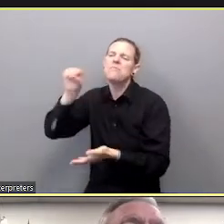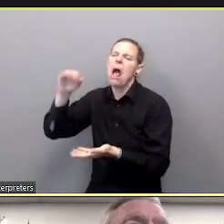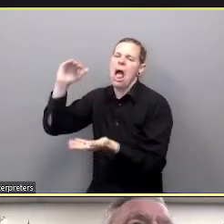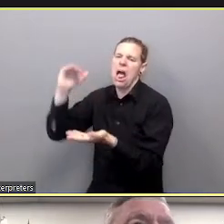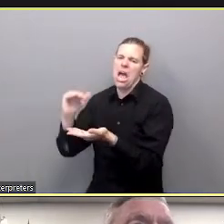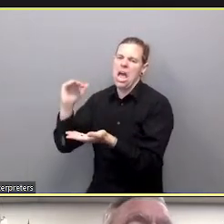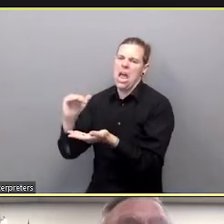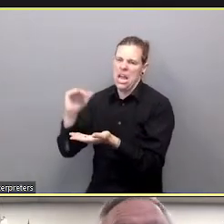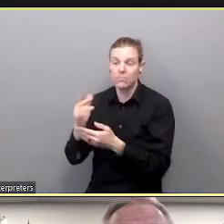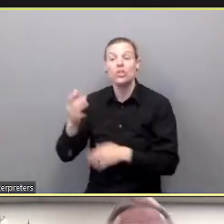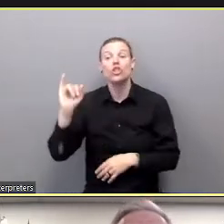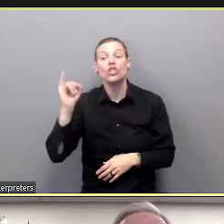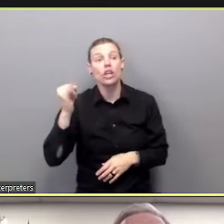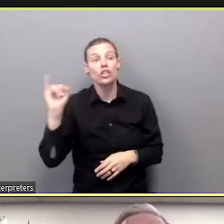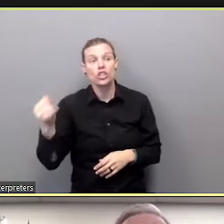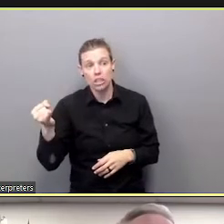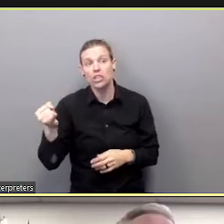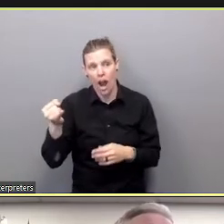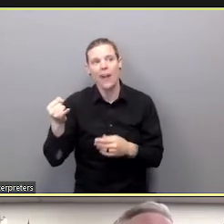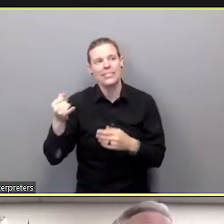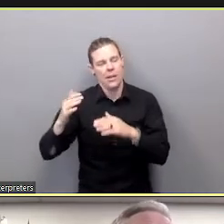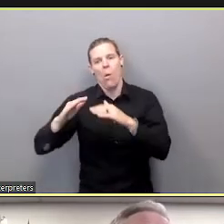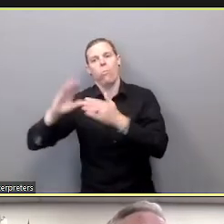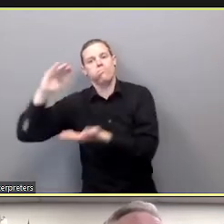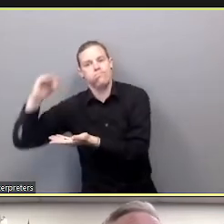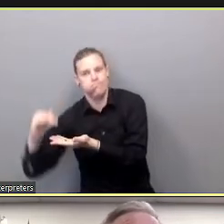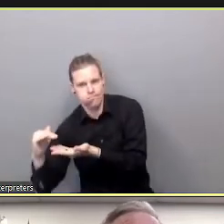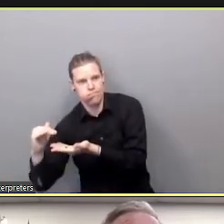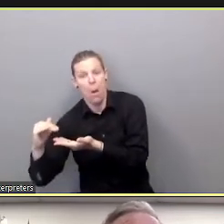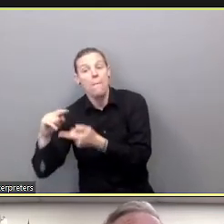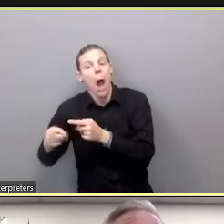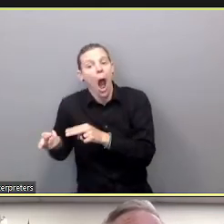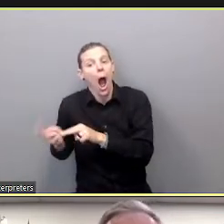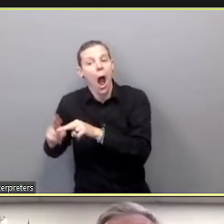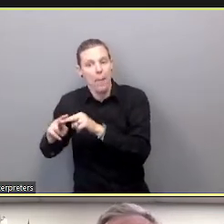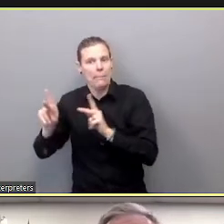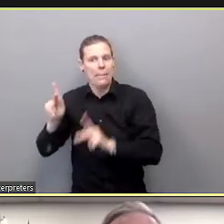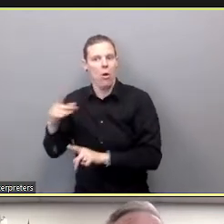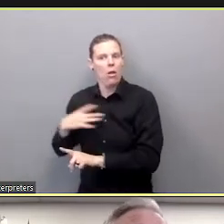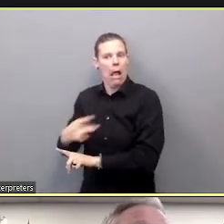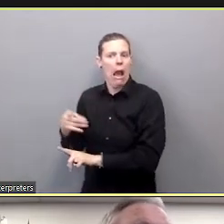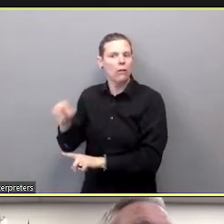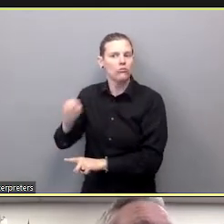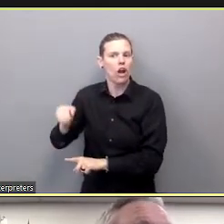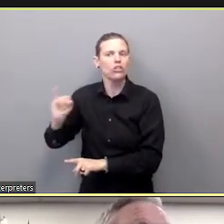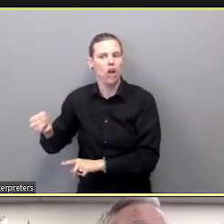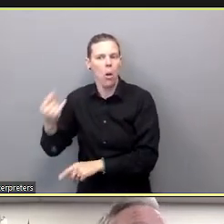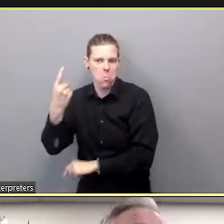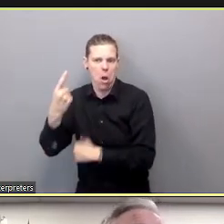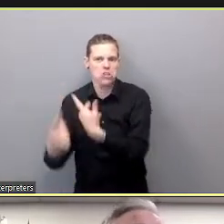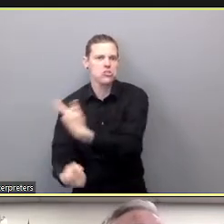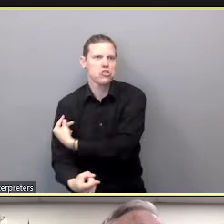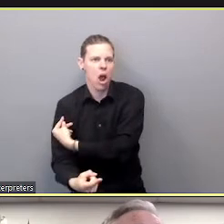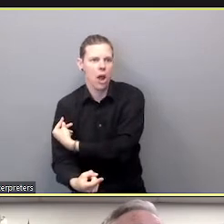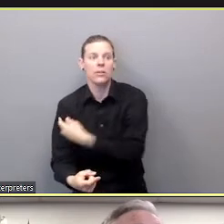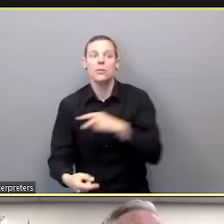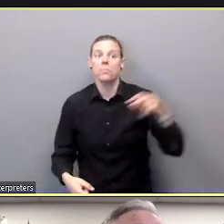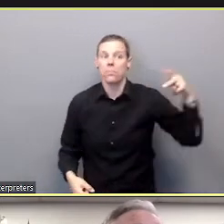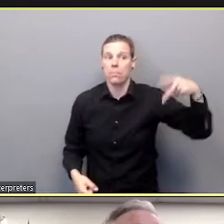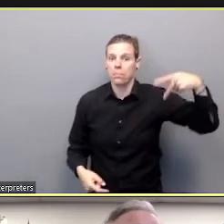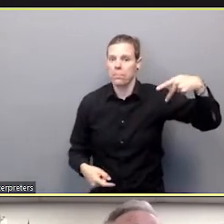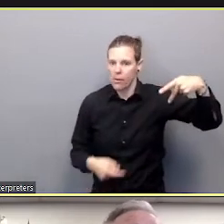are also ramping up significantly, but they're about a month behind. Next slide, please.